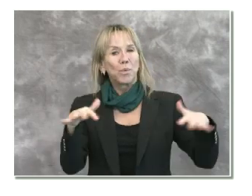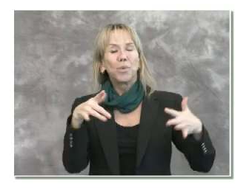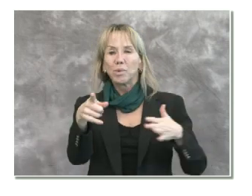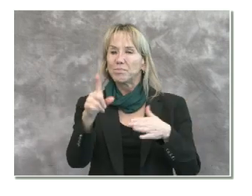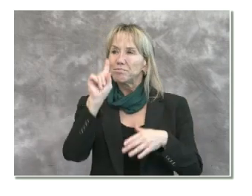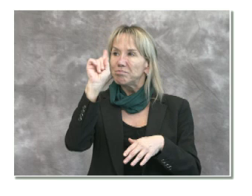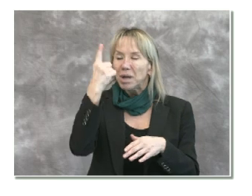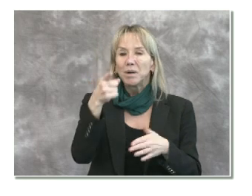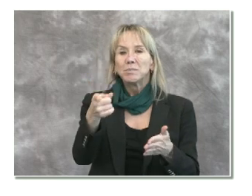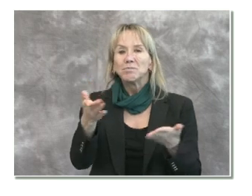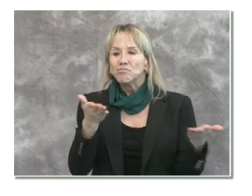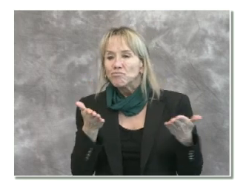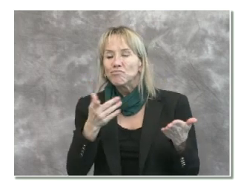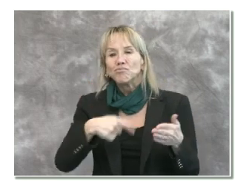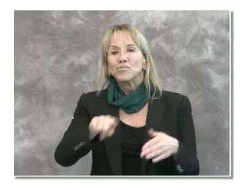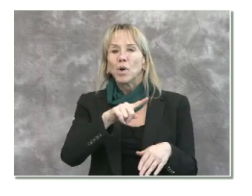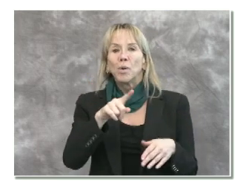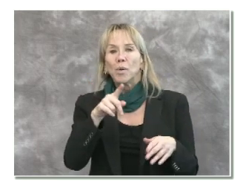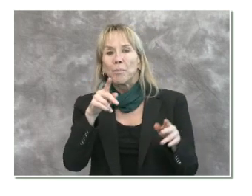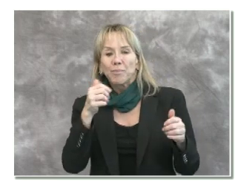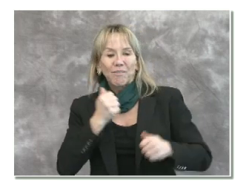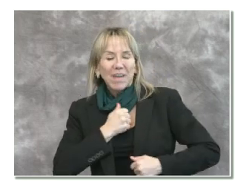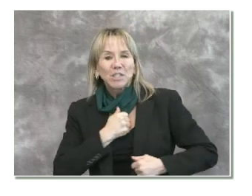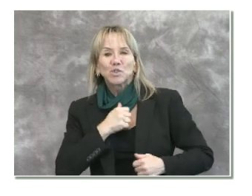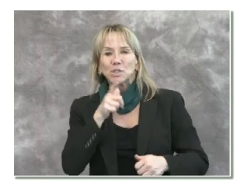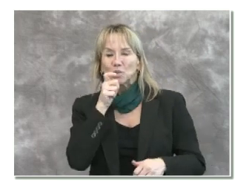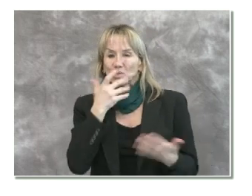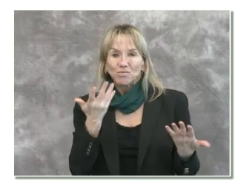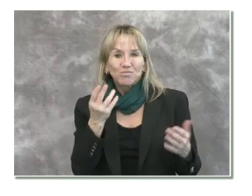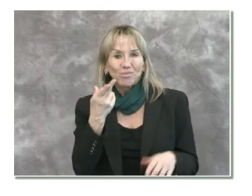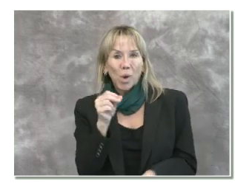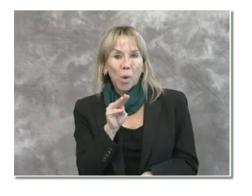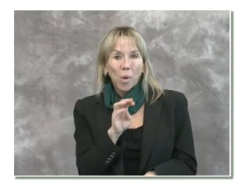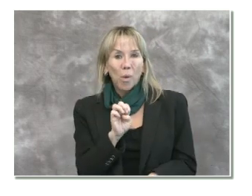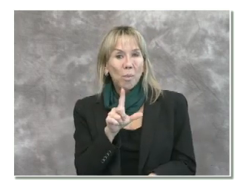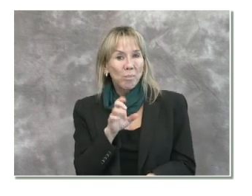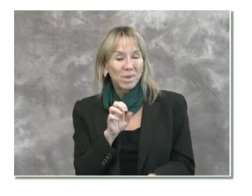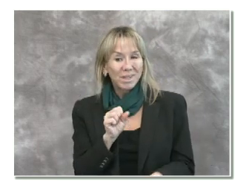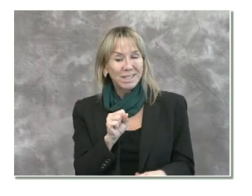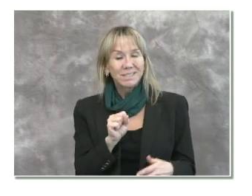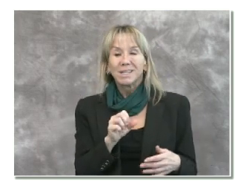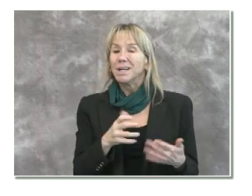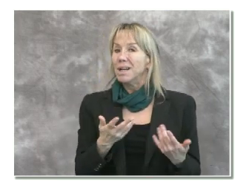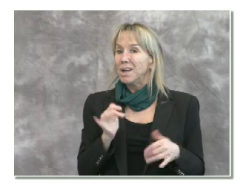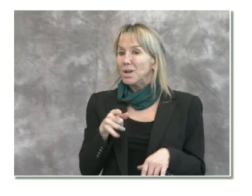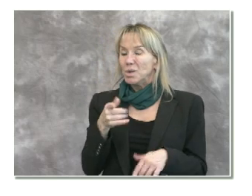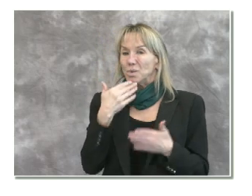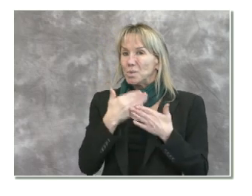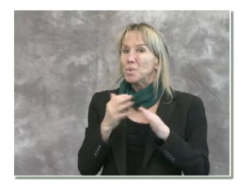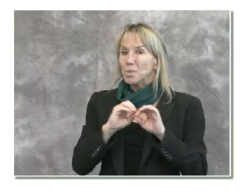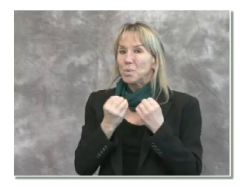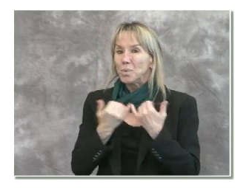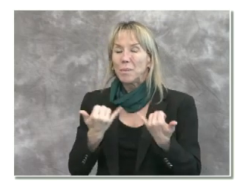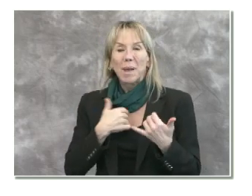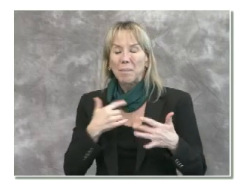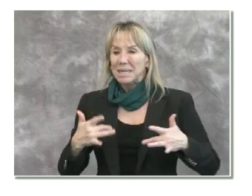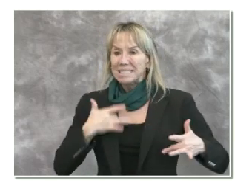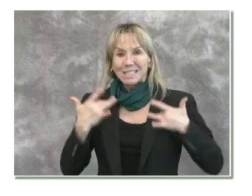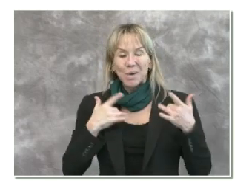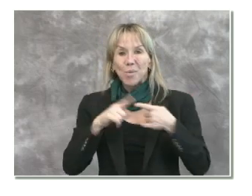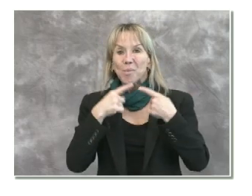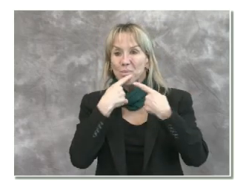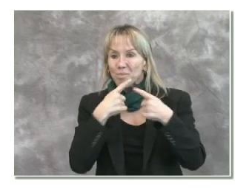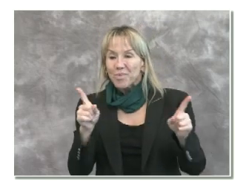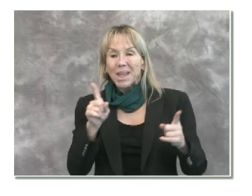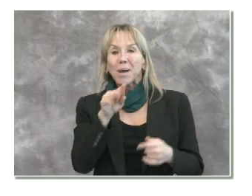homeless military veterans. For these reasons, I am excited to announce